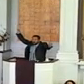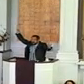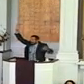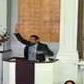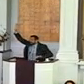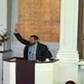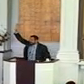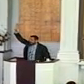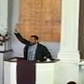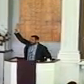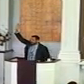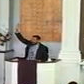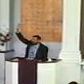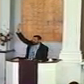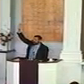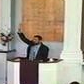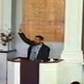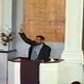this morning.